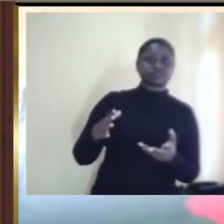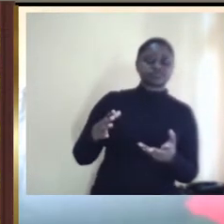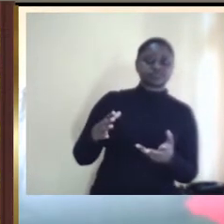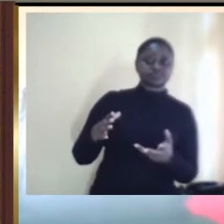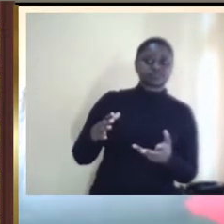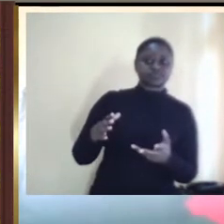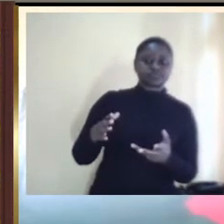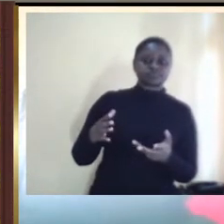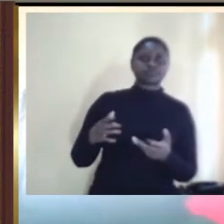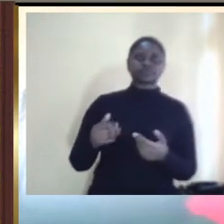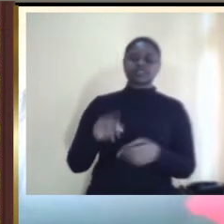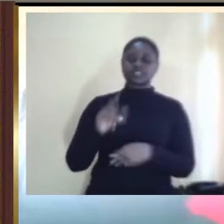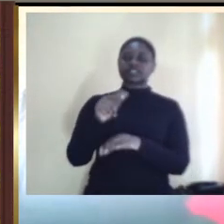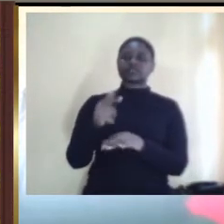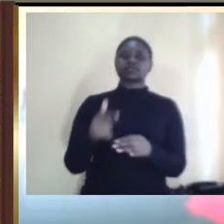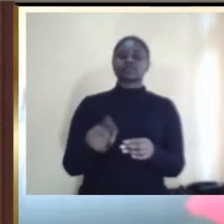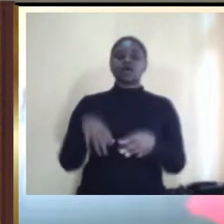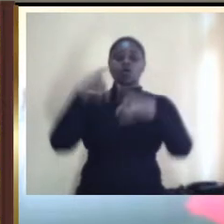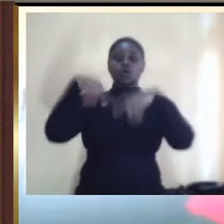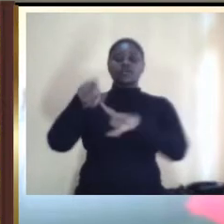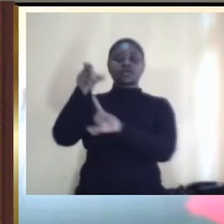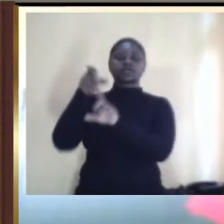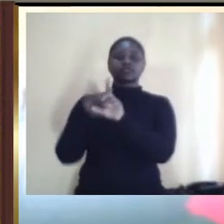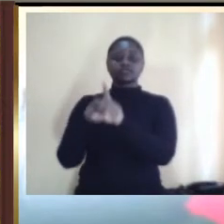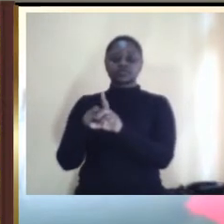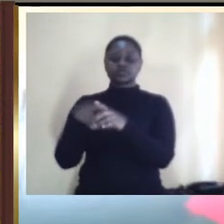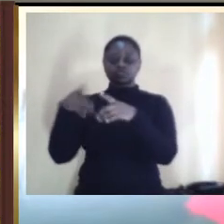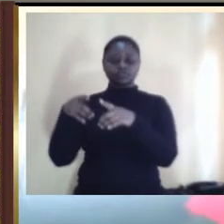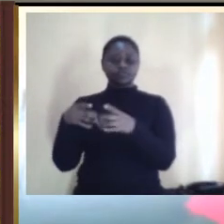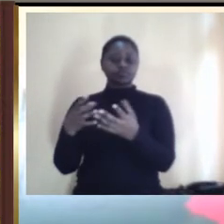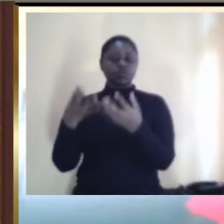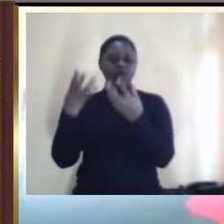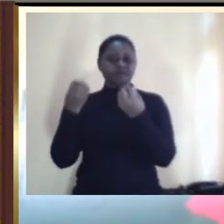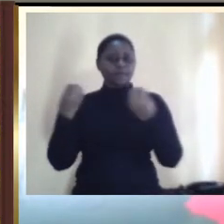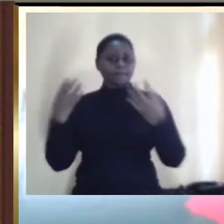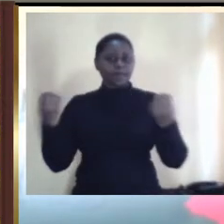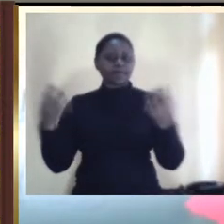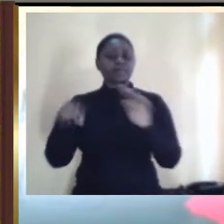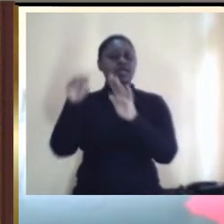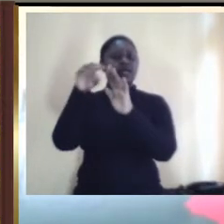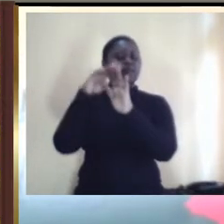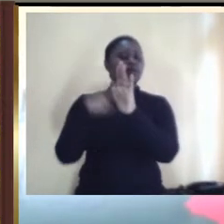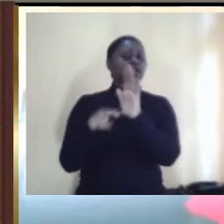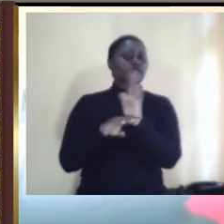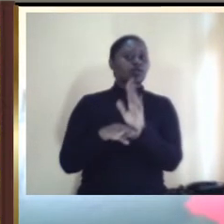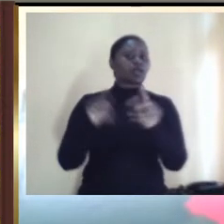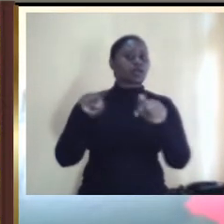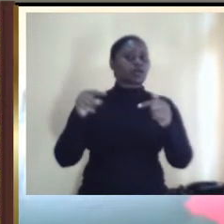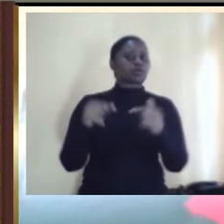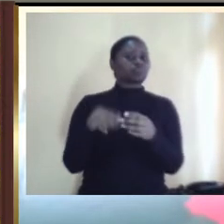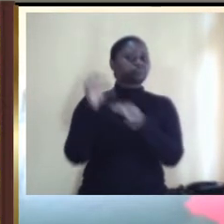for the better. Honorable Chair, we have a number of programs that I'm not going to